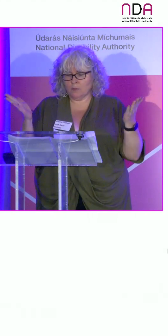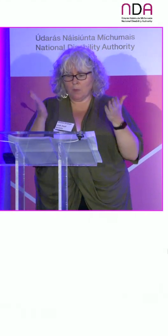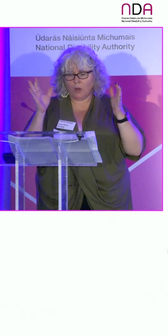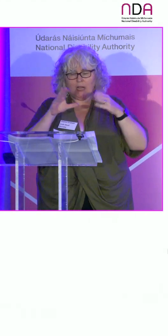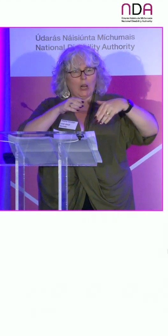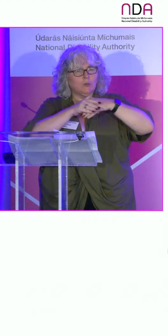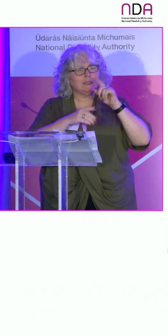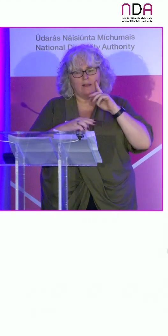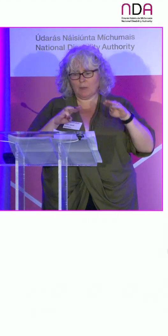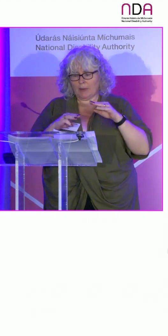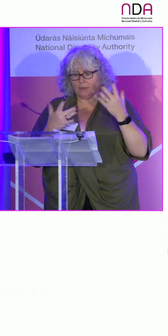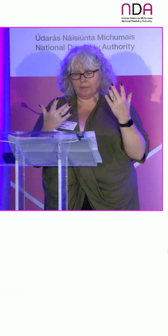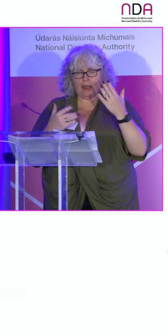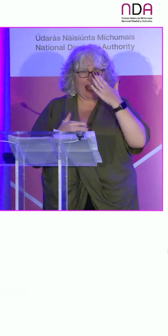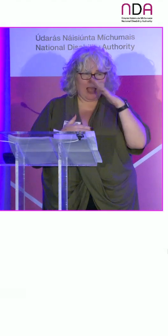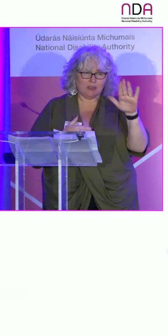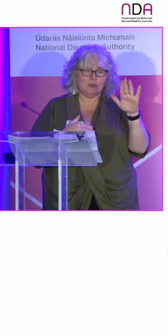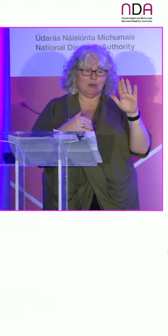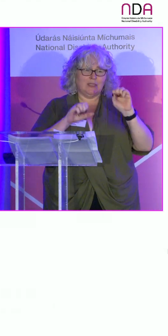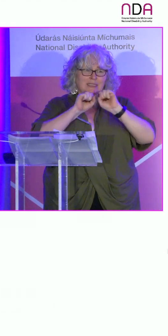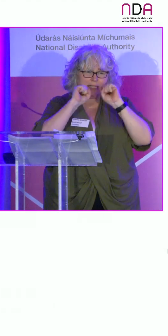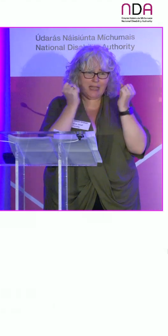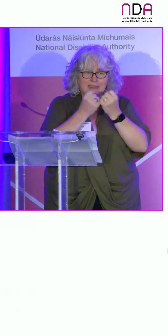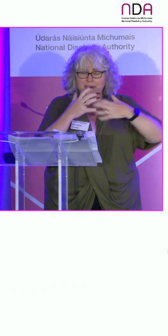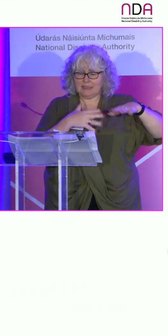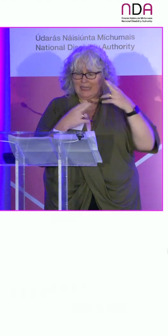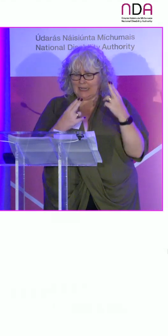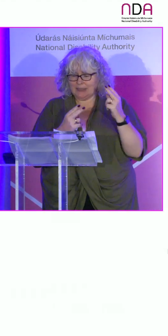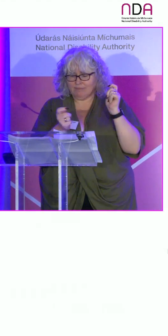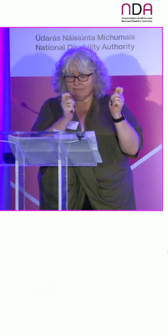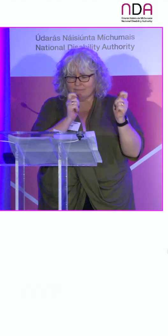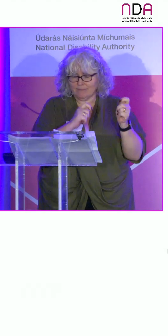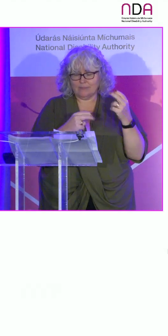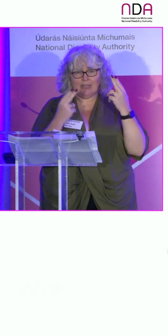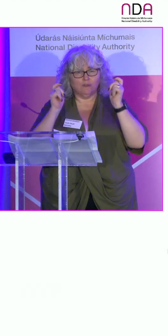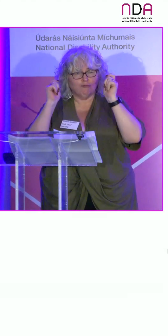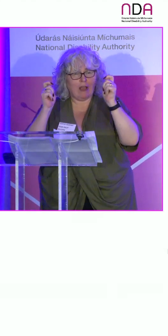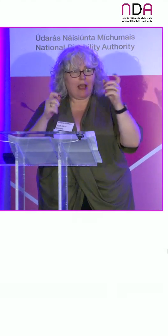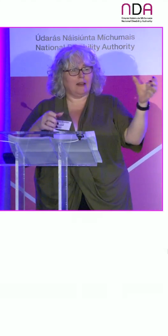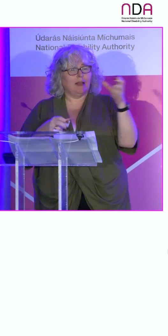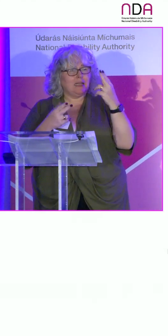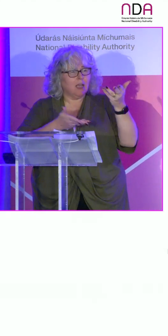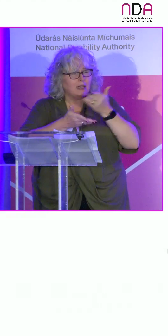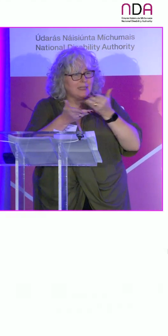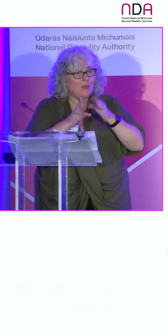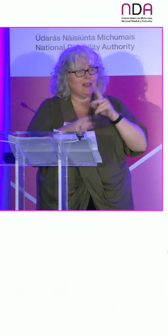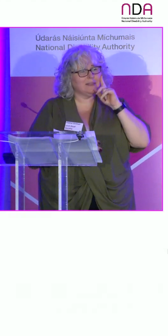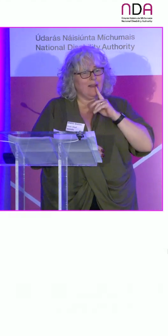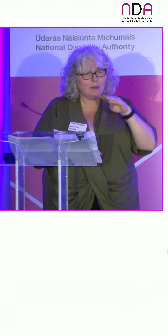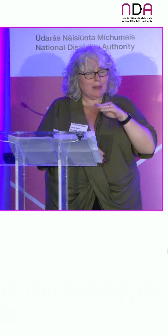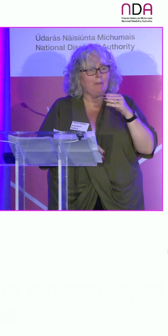So we have a strategy that promotes inclusiveness of deaf people, and really the attitudes of societies need to change.